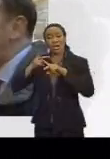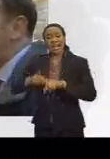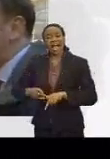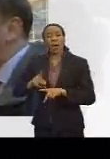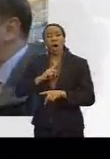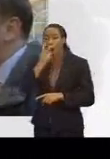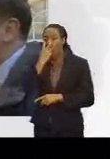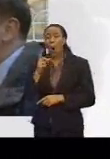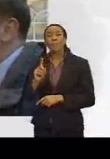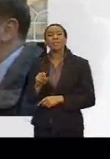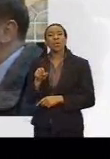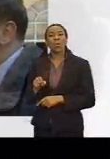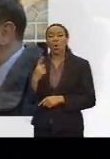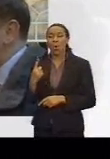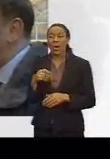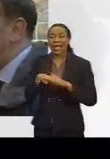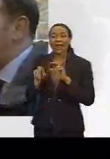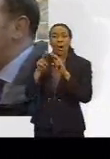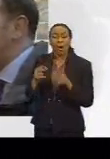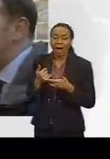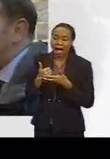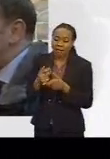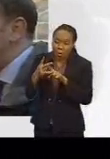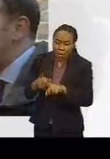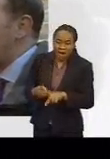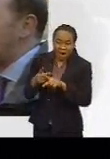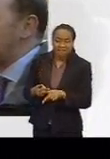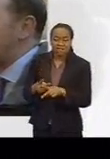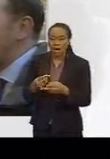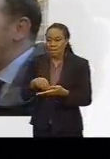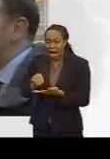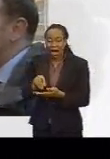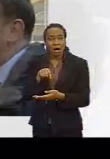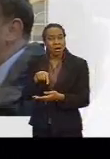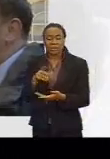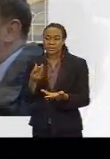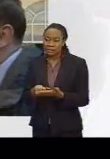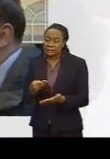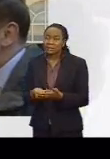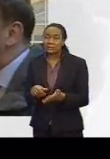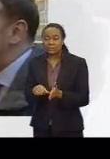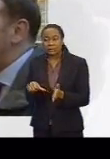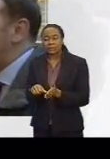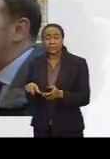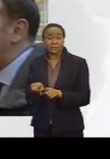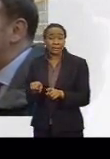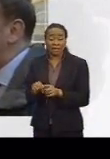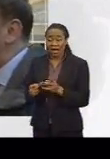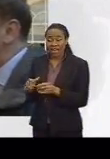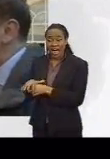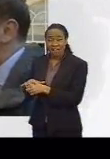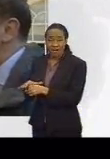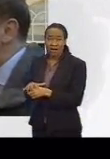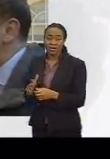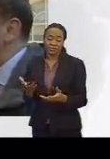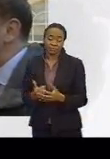ageing population, that's bringing a heavy financial pressure onto the council, as it is with many other councils. And so we're having to deal with those pressures at the same time